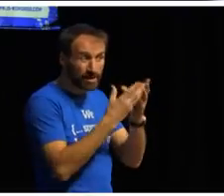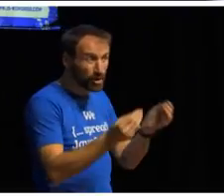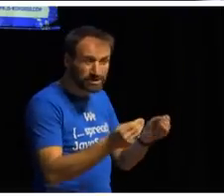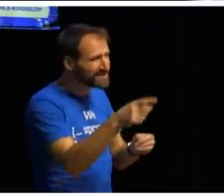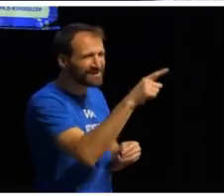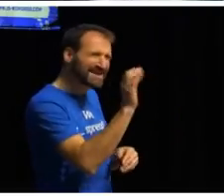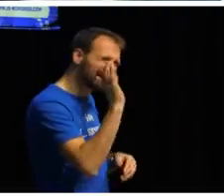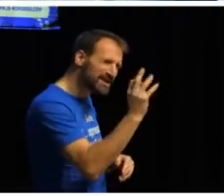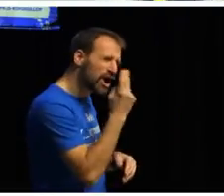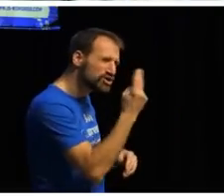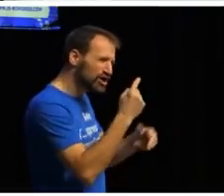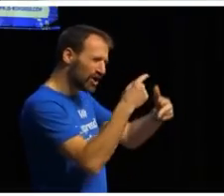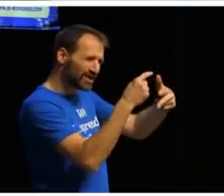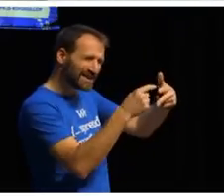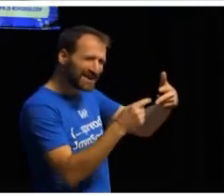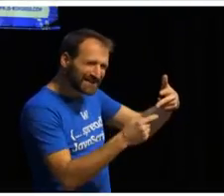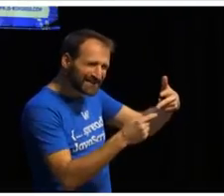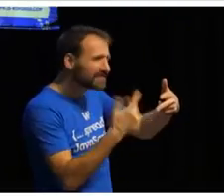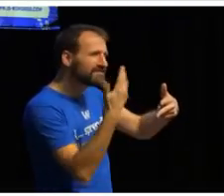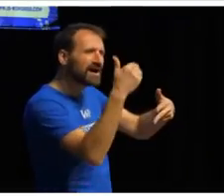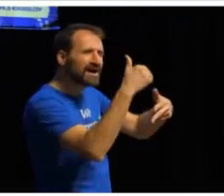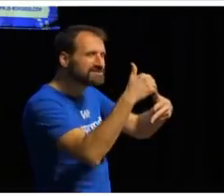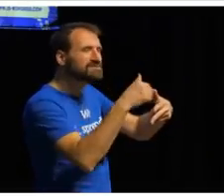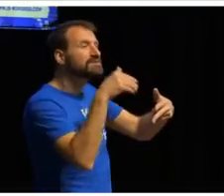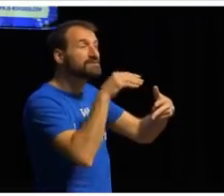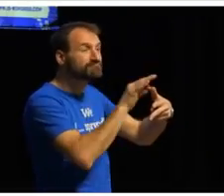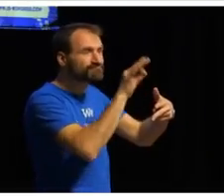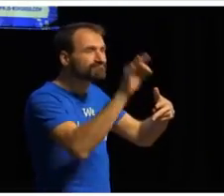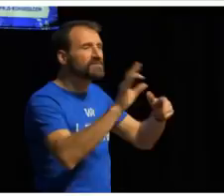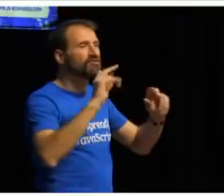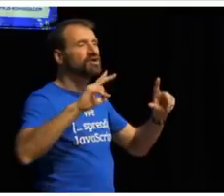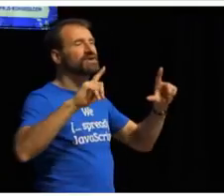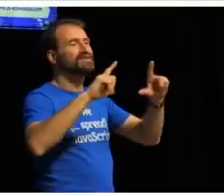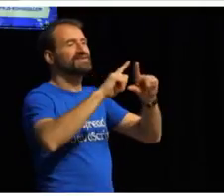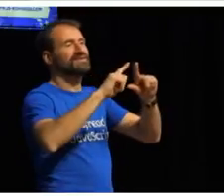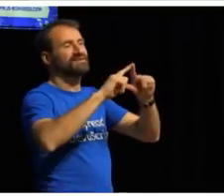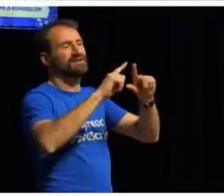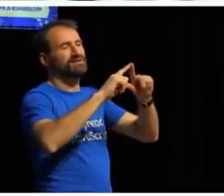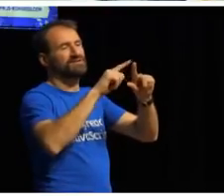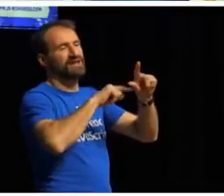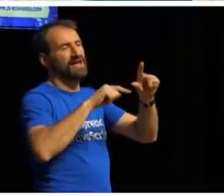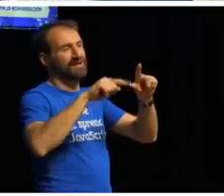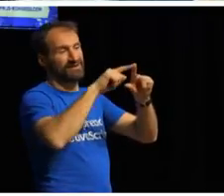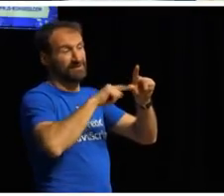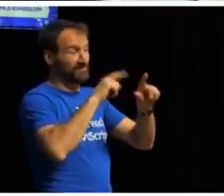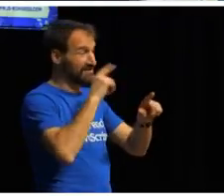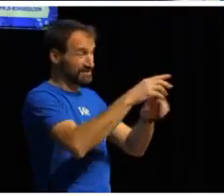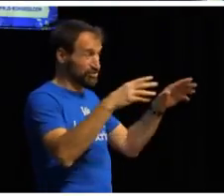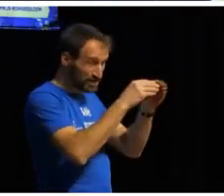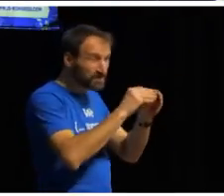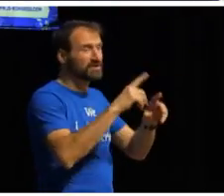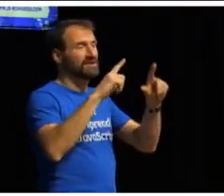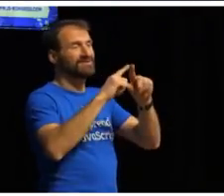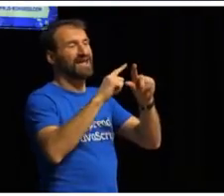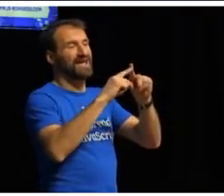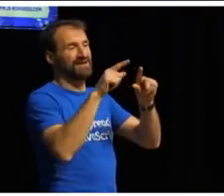closely at them, they contribute to a triangle. So you put them together and you have a triangle, and this is